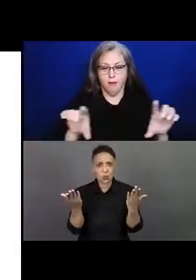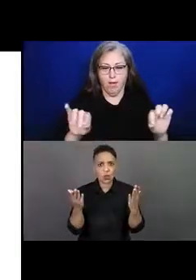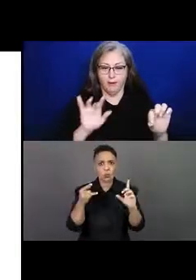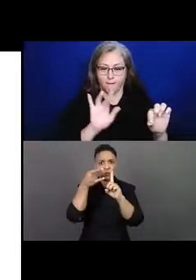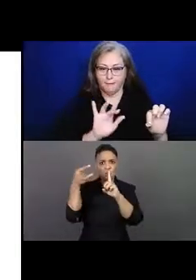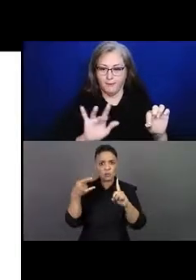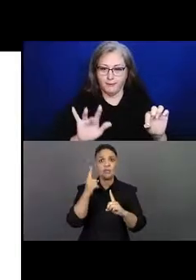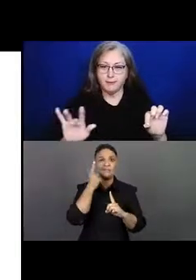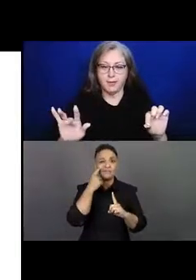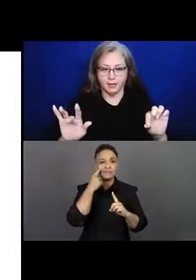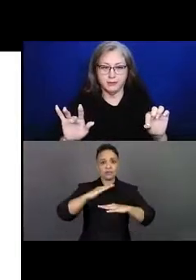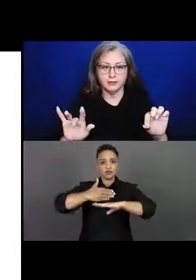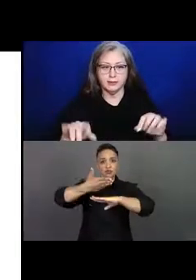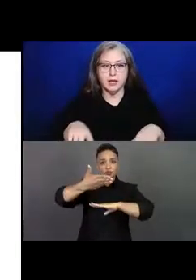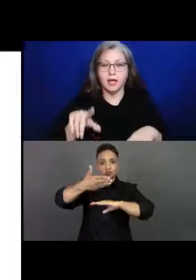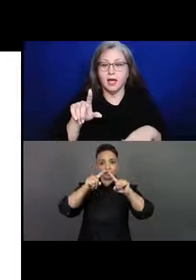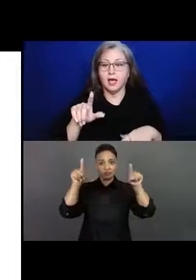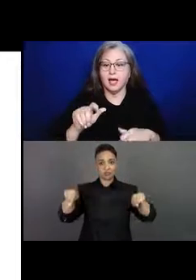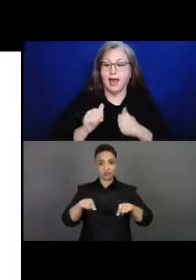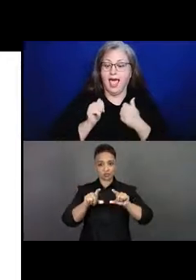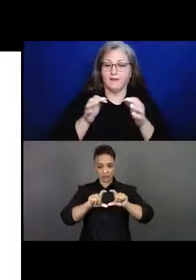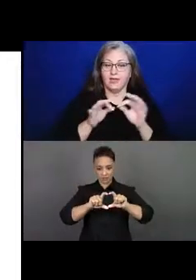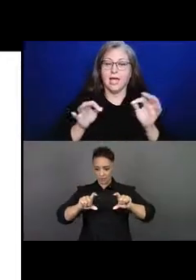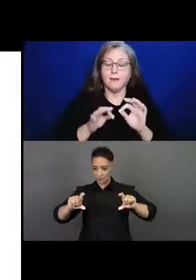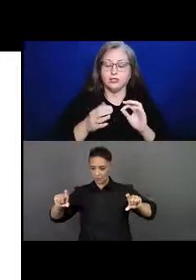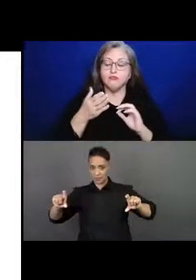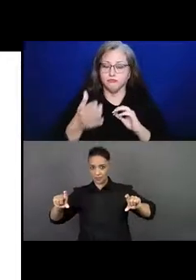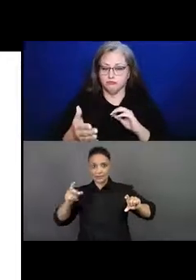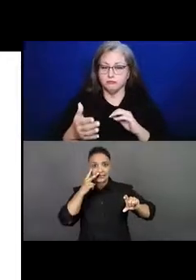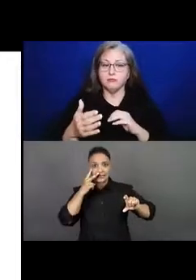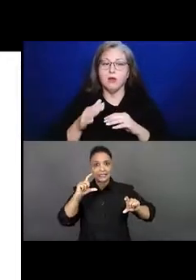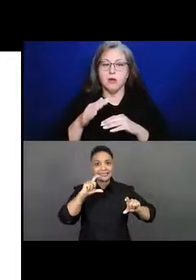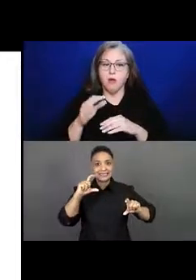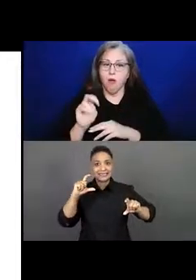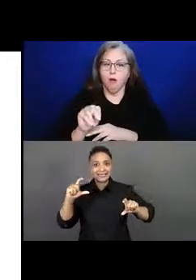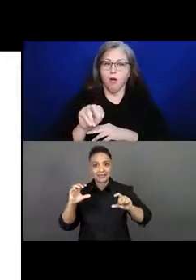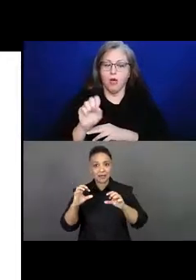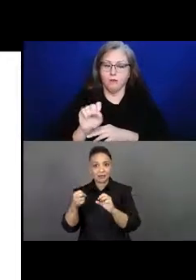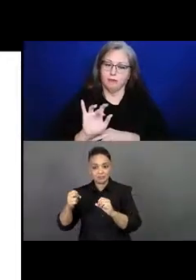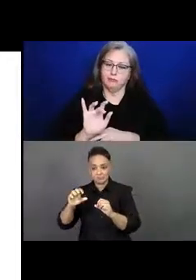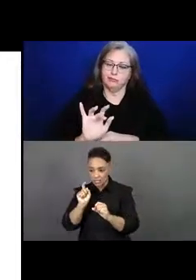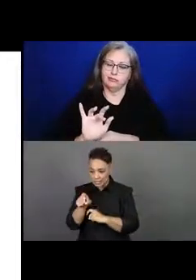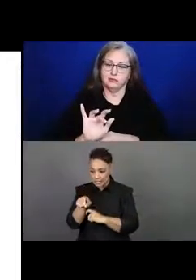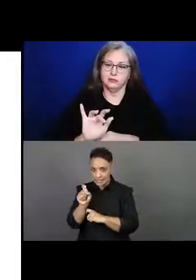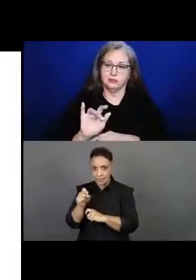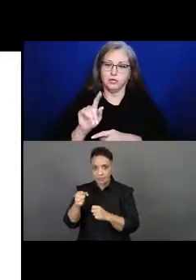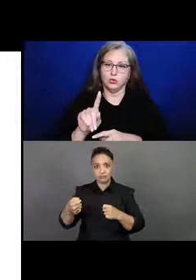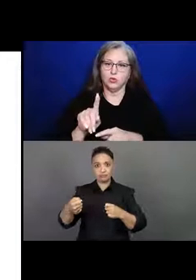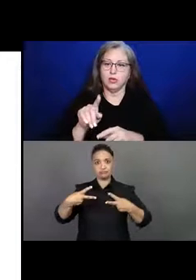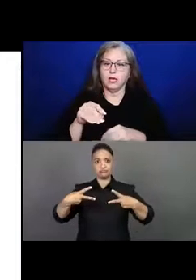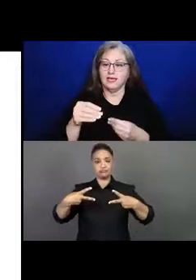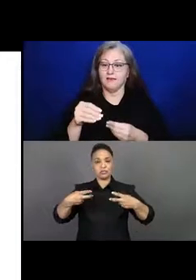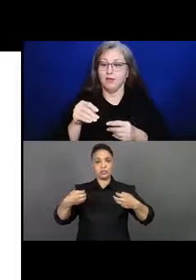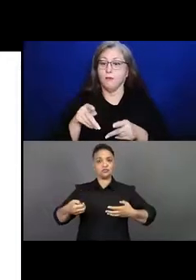screen. Live caption feature is also on, so you can just click on it and then I can give you permission